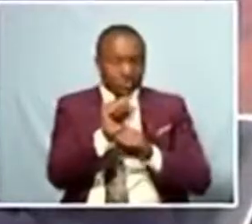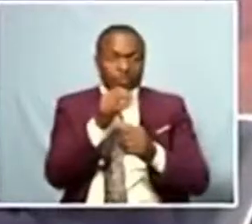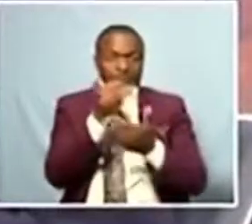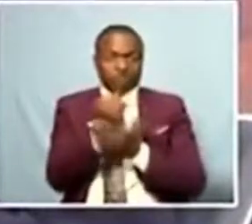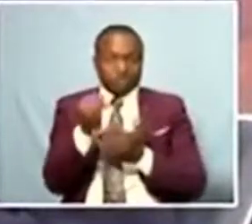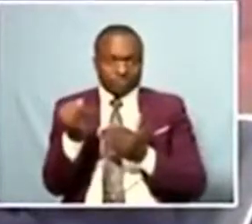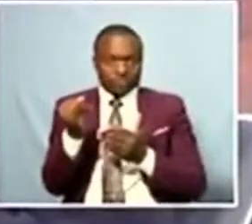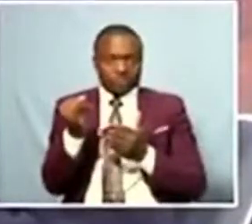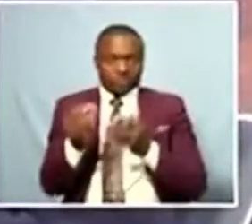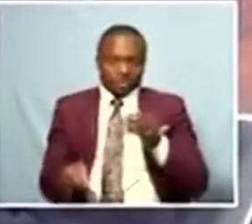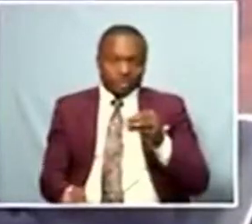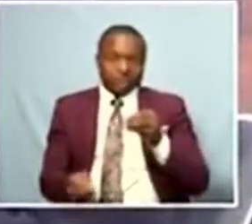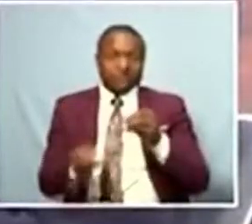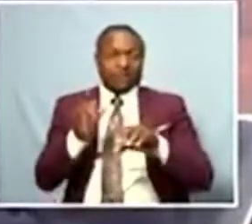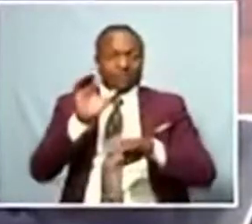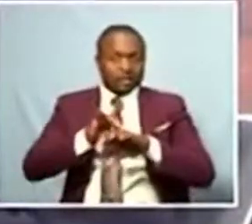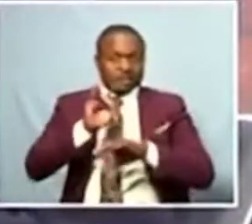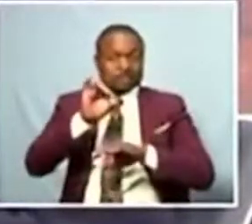to immigration.